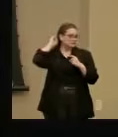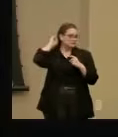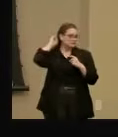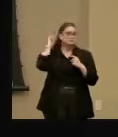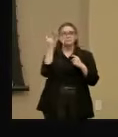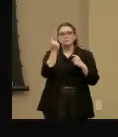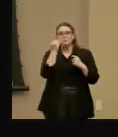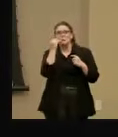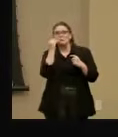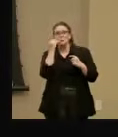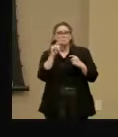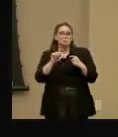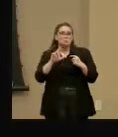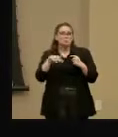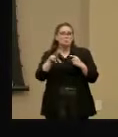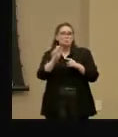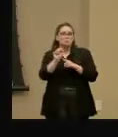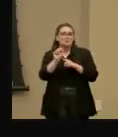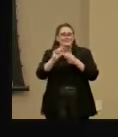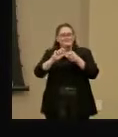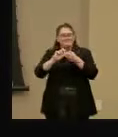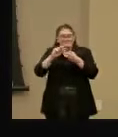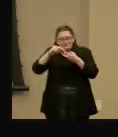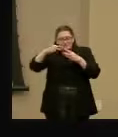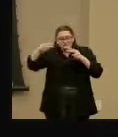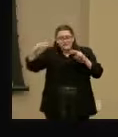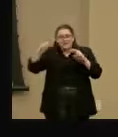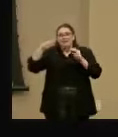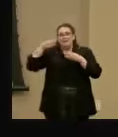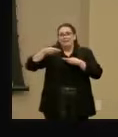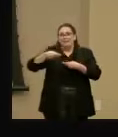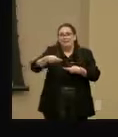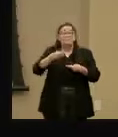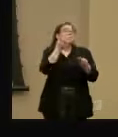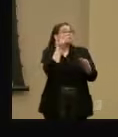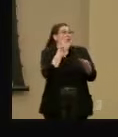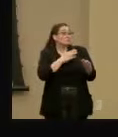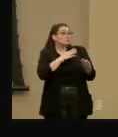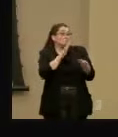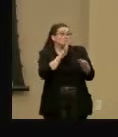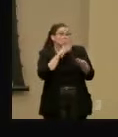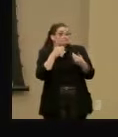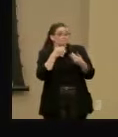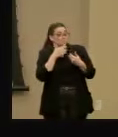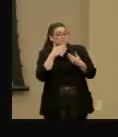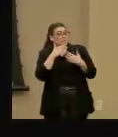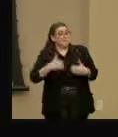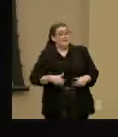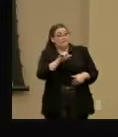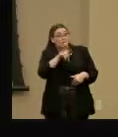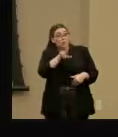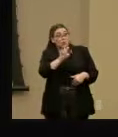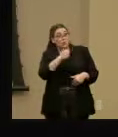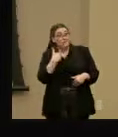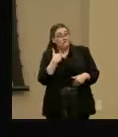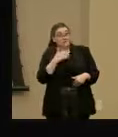mind of somebody who knows that lupus can be kind of genetic or run in families. If I have lupus, will my child have lupus or another autoimmune